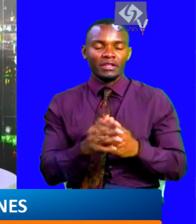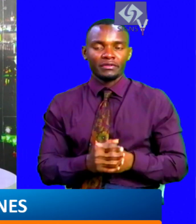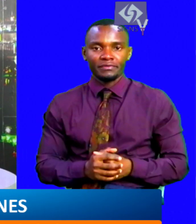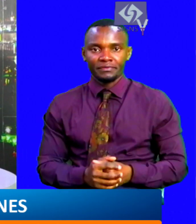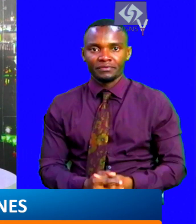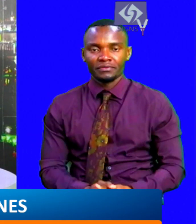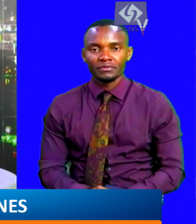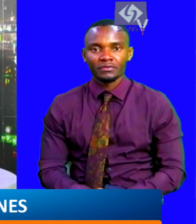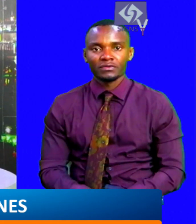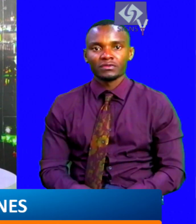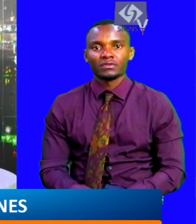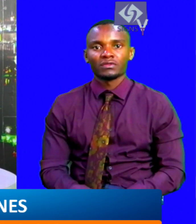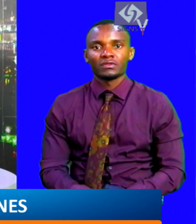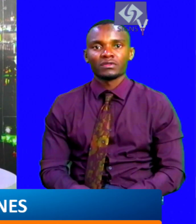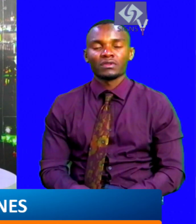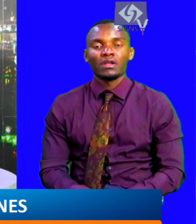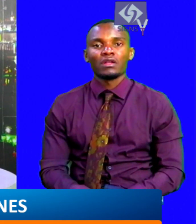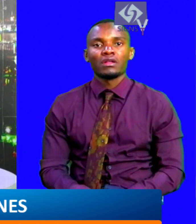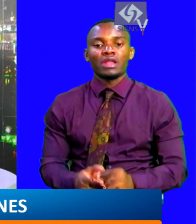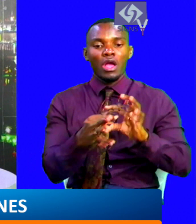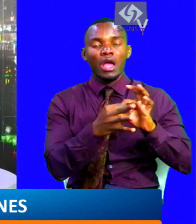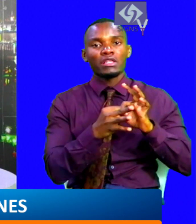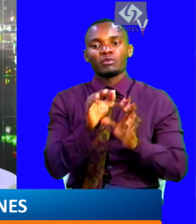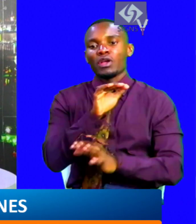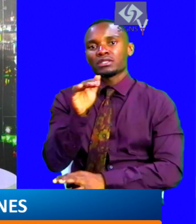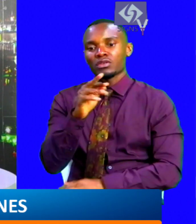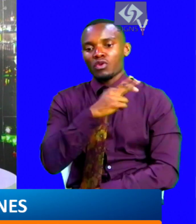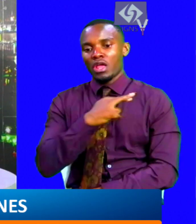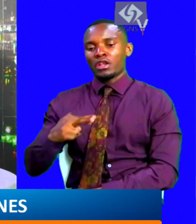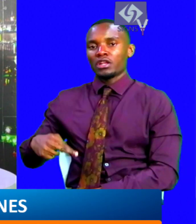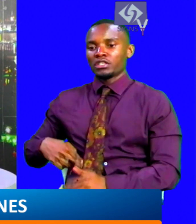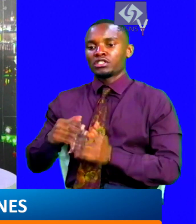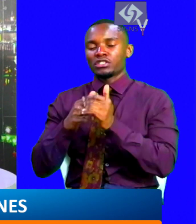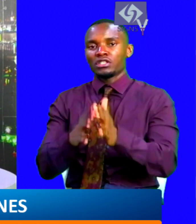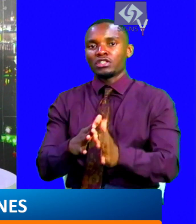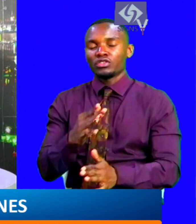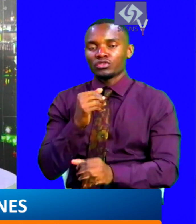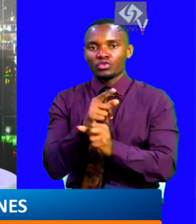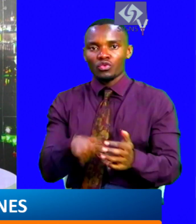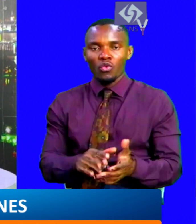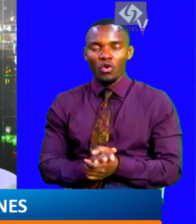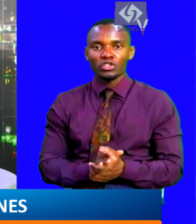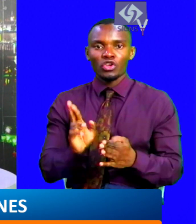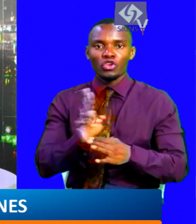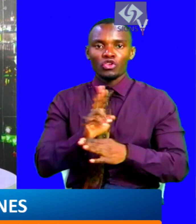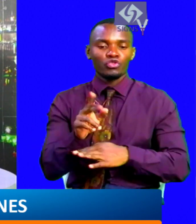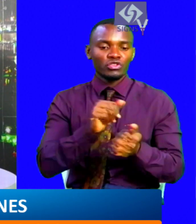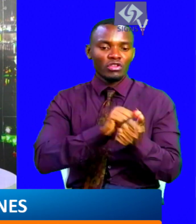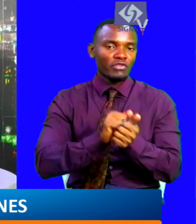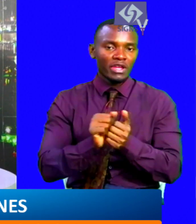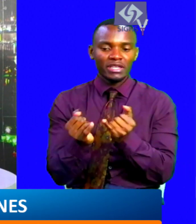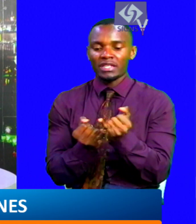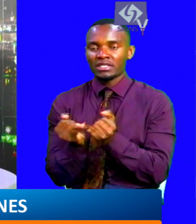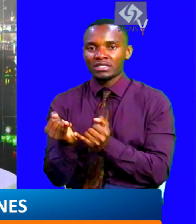of the country, reads a part of the statement. Now, Azimio has further asked religious leaders to dedicate Friday, Saturday